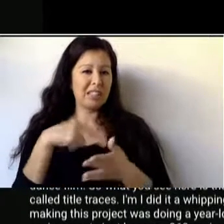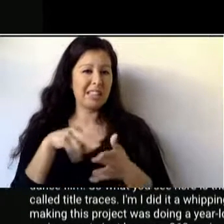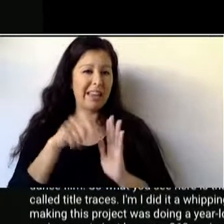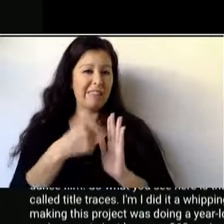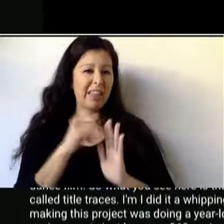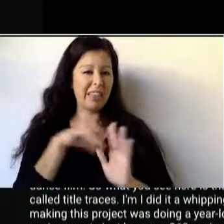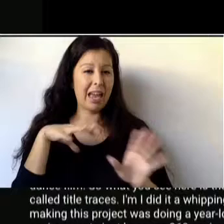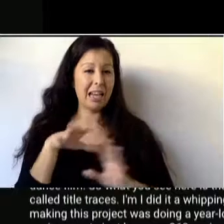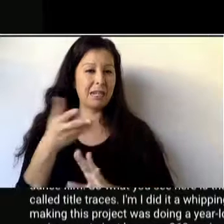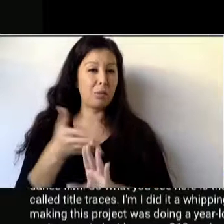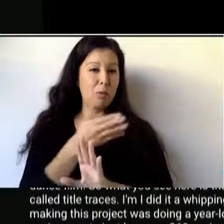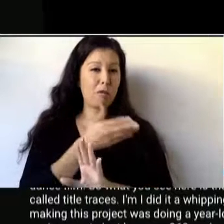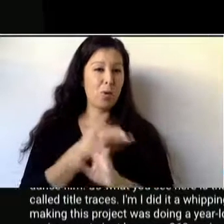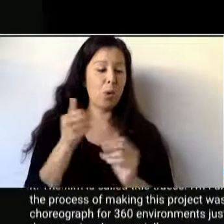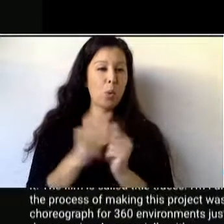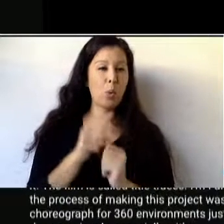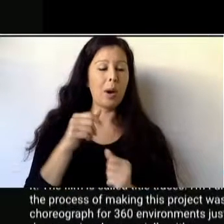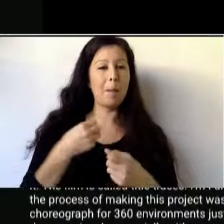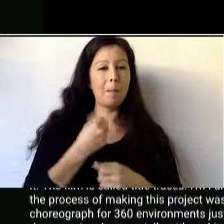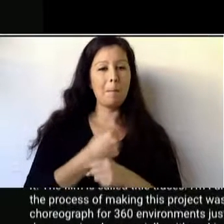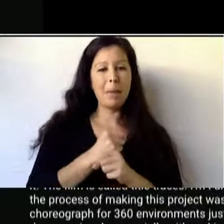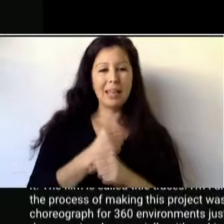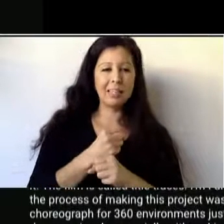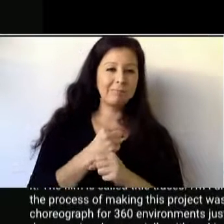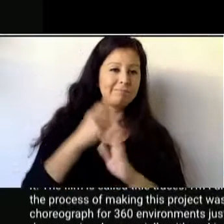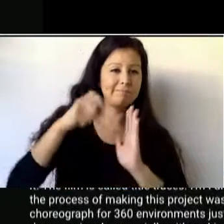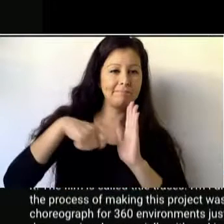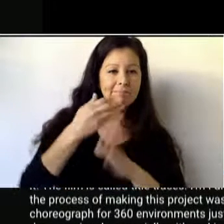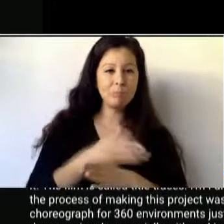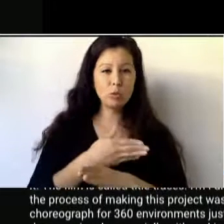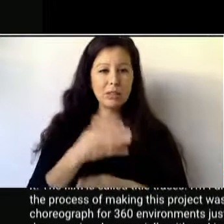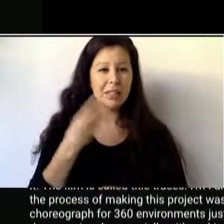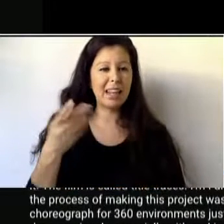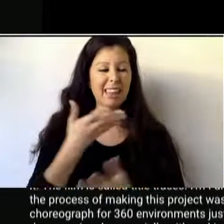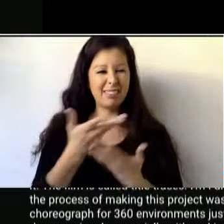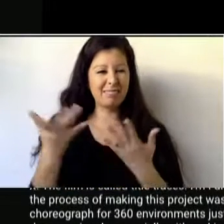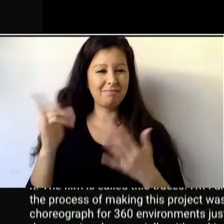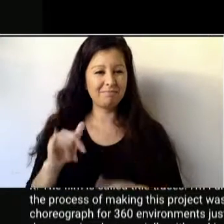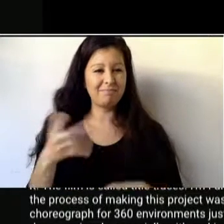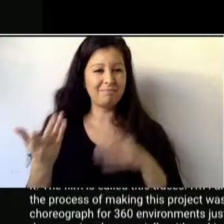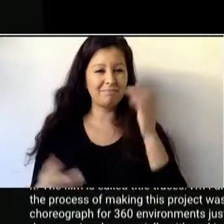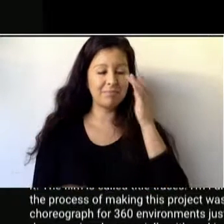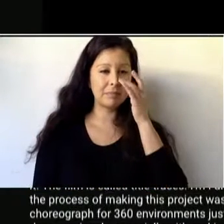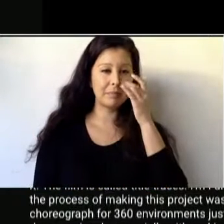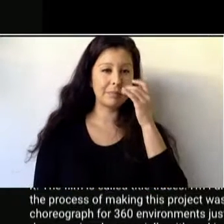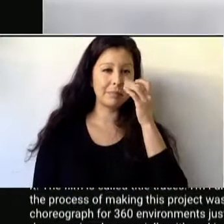done previously, especially with making music videos and things like that.